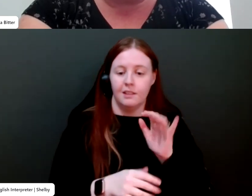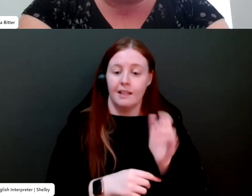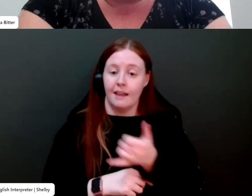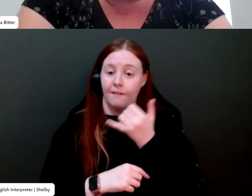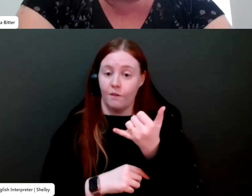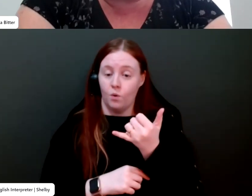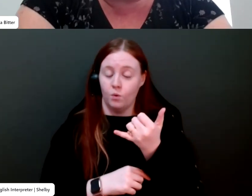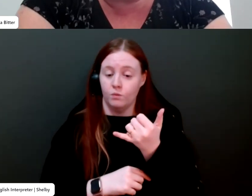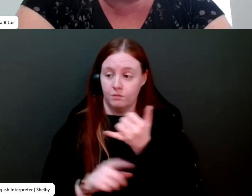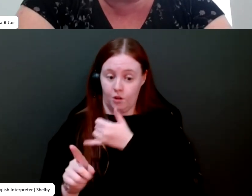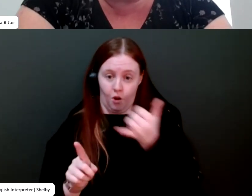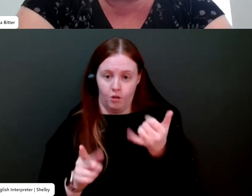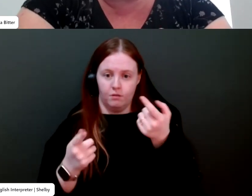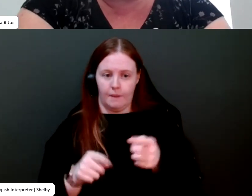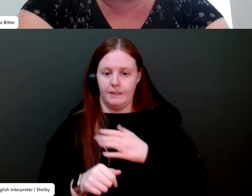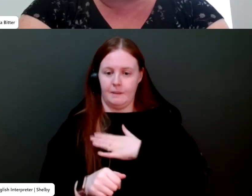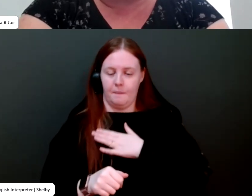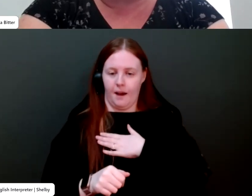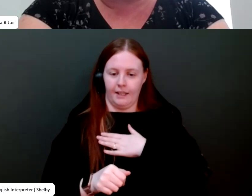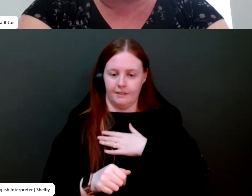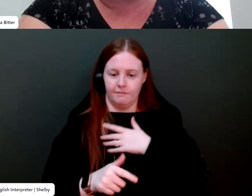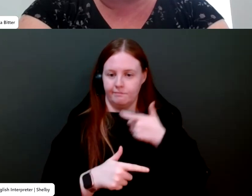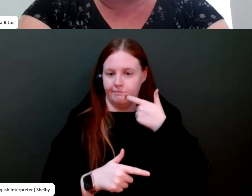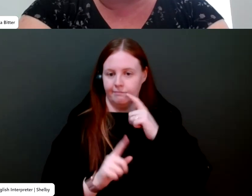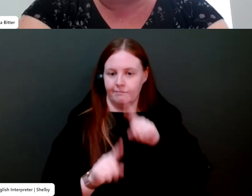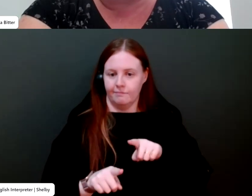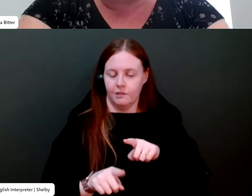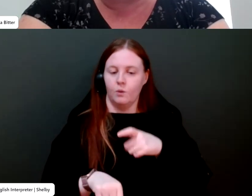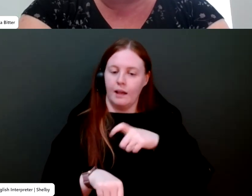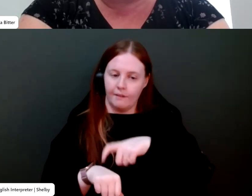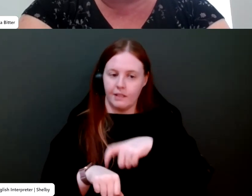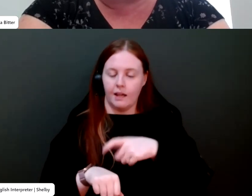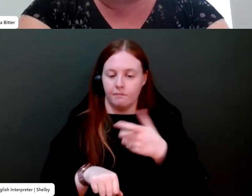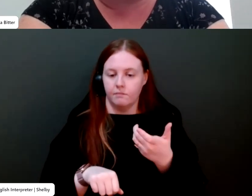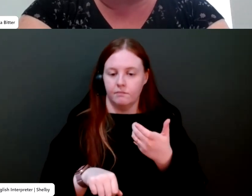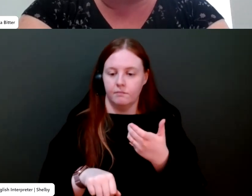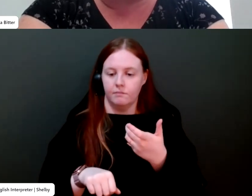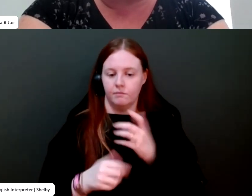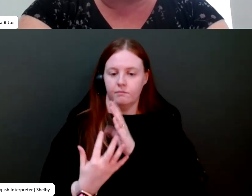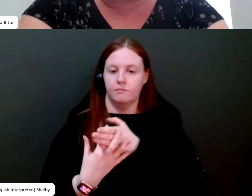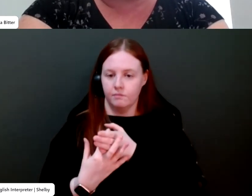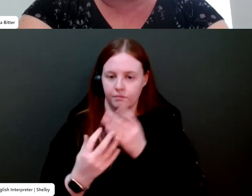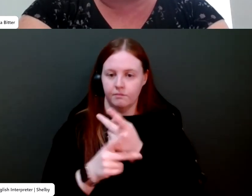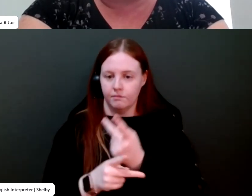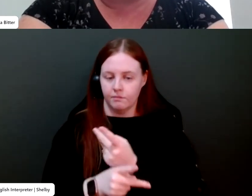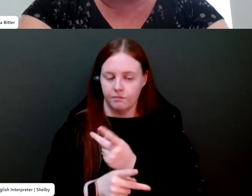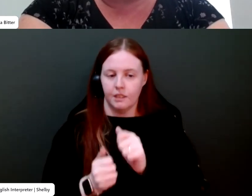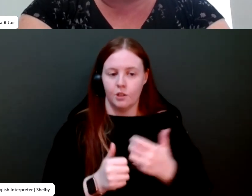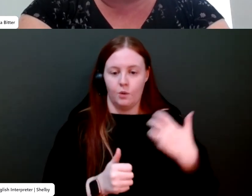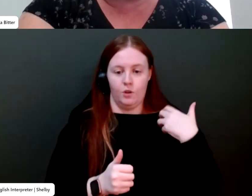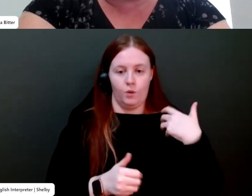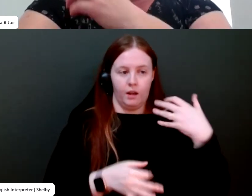queue. That's just a breach. There's time for that. So then in that circumstance, with the Crown Consult, we chose to not